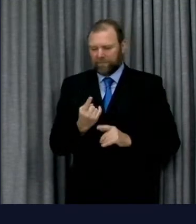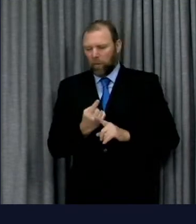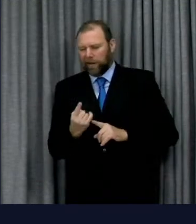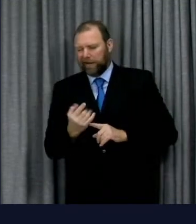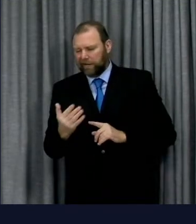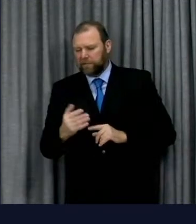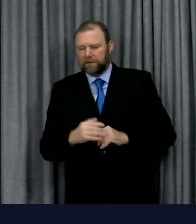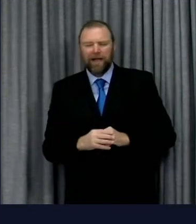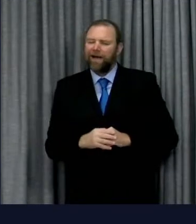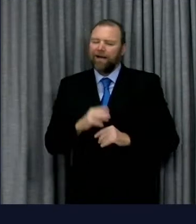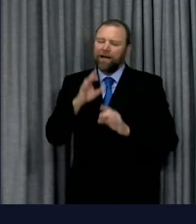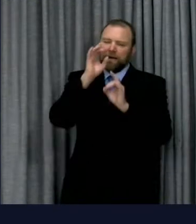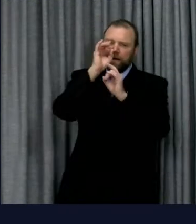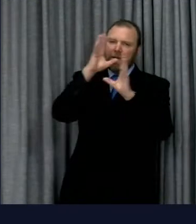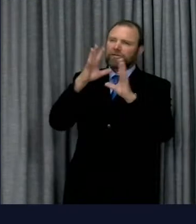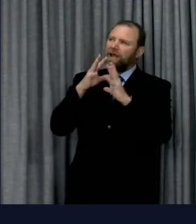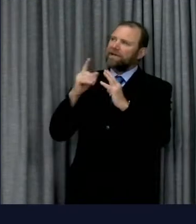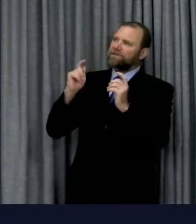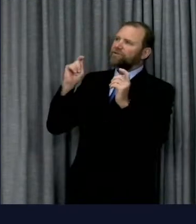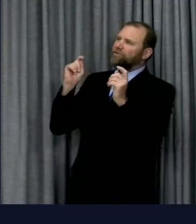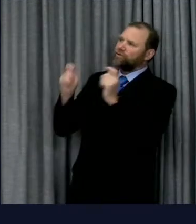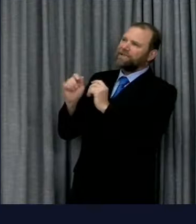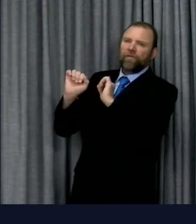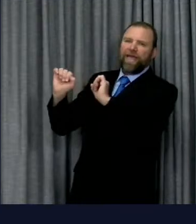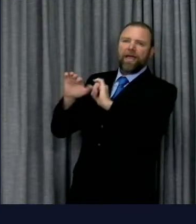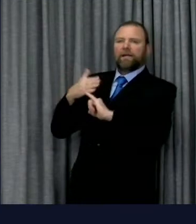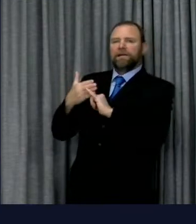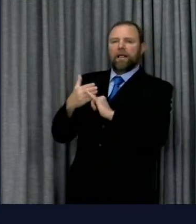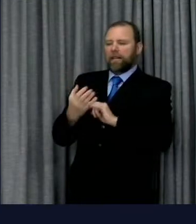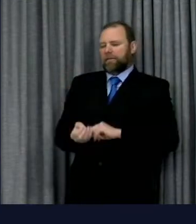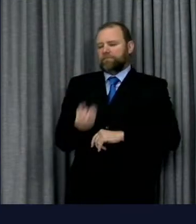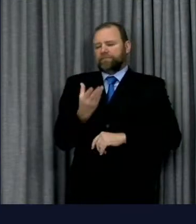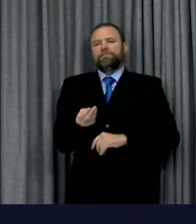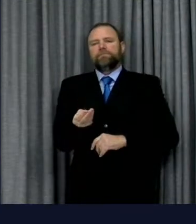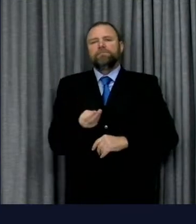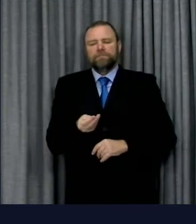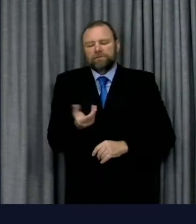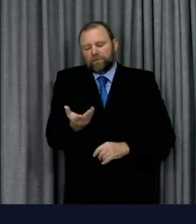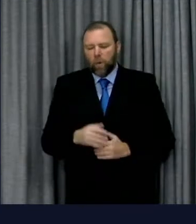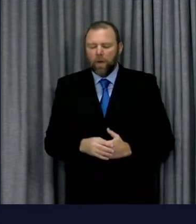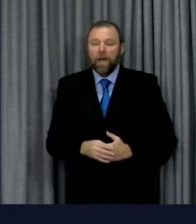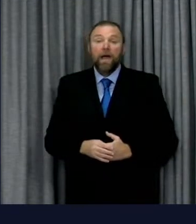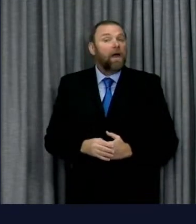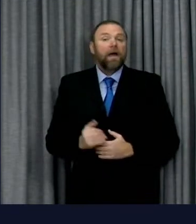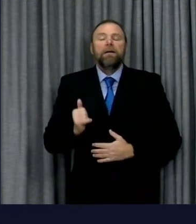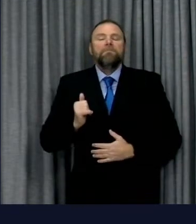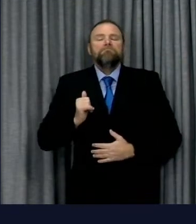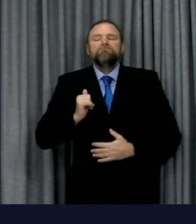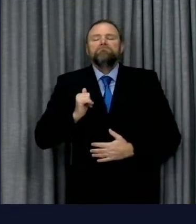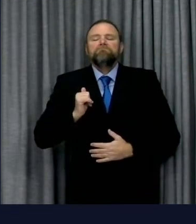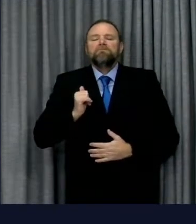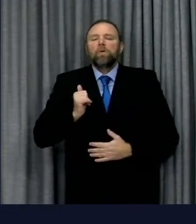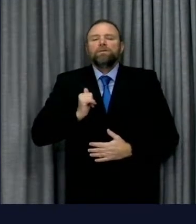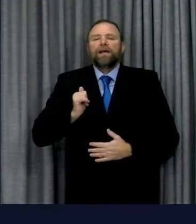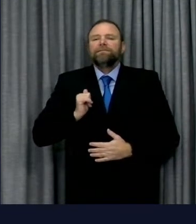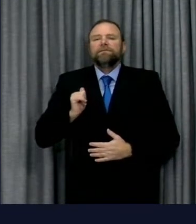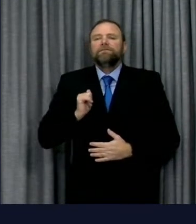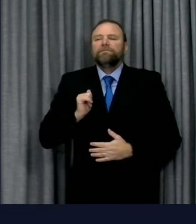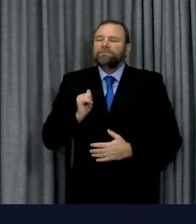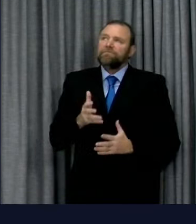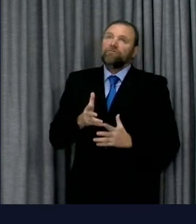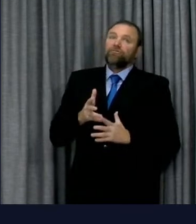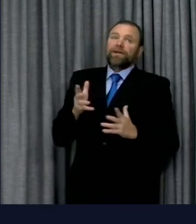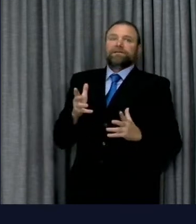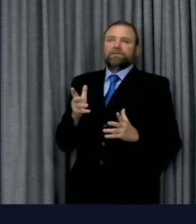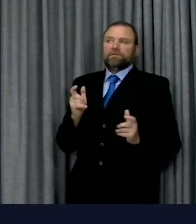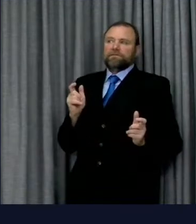at Westminster until that report is available. So I'm not expecting there to be any dramatic